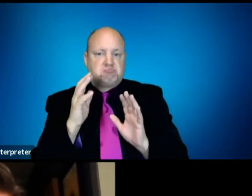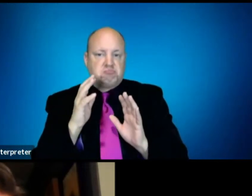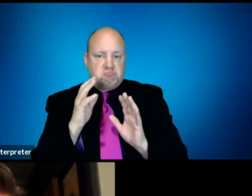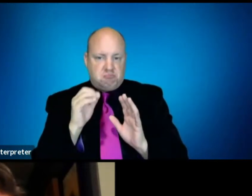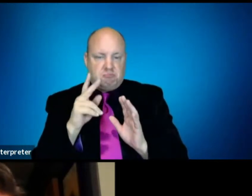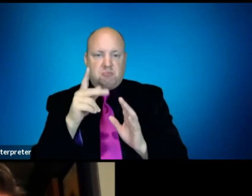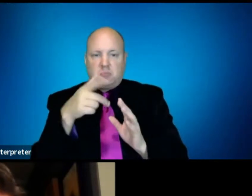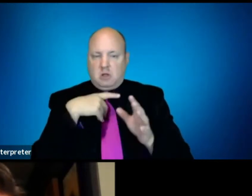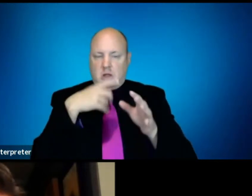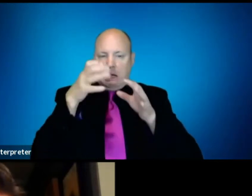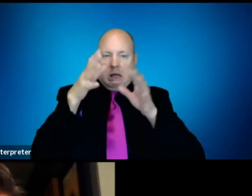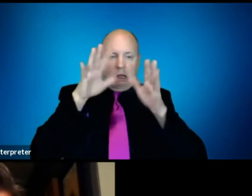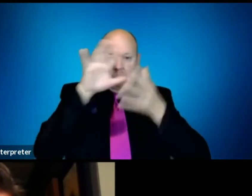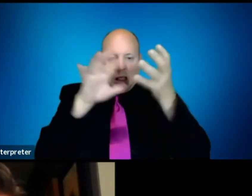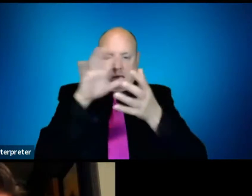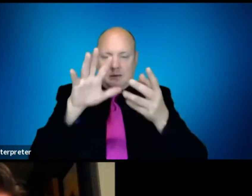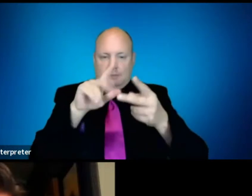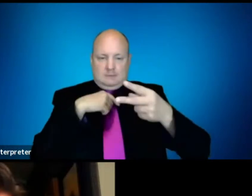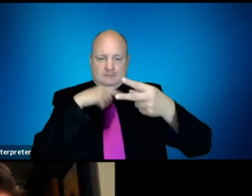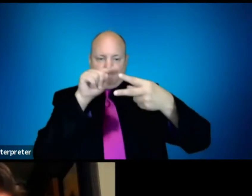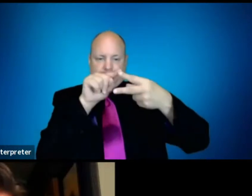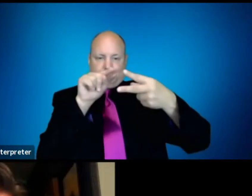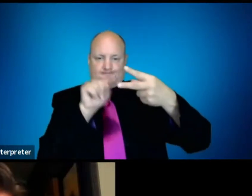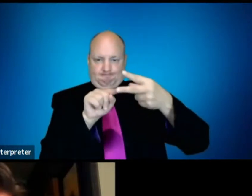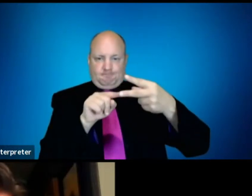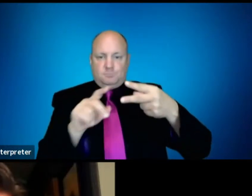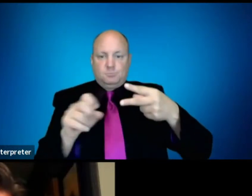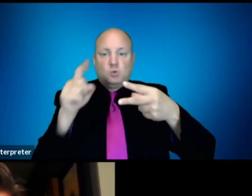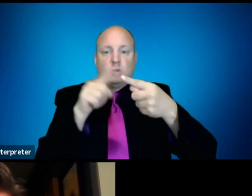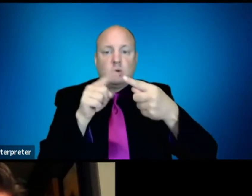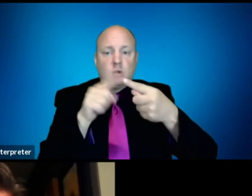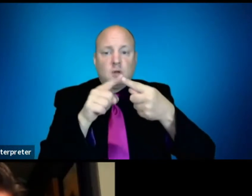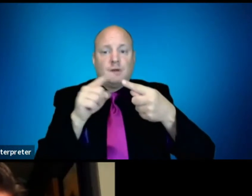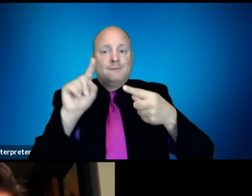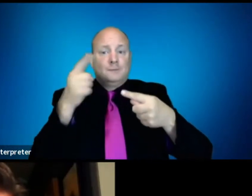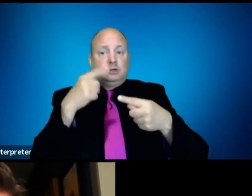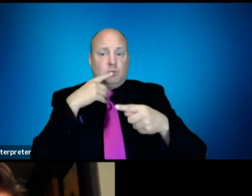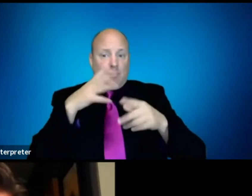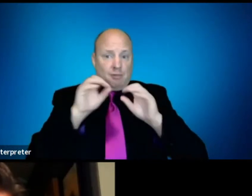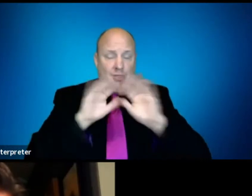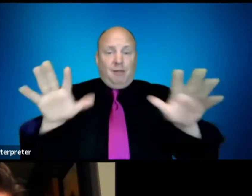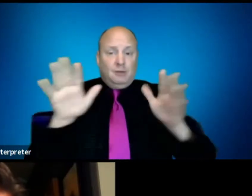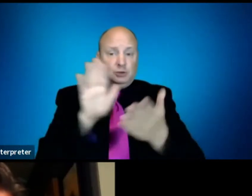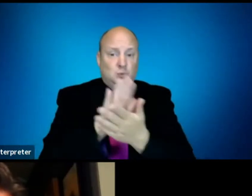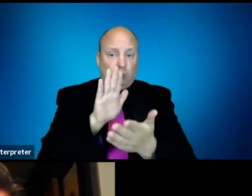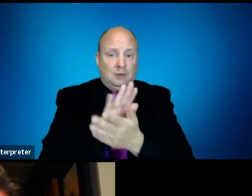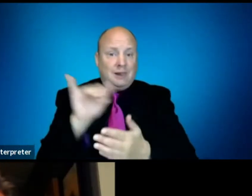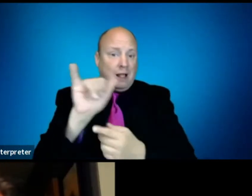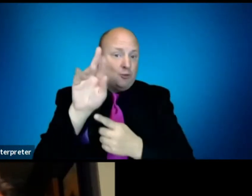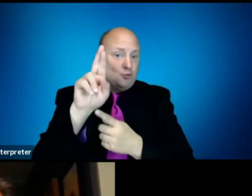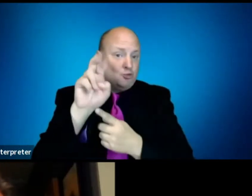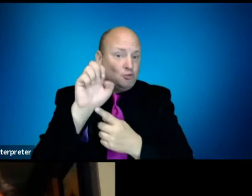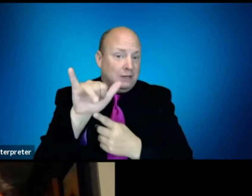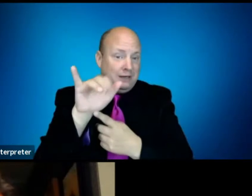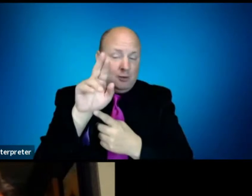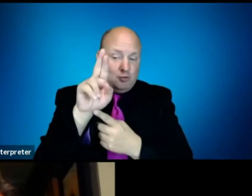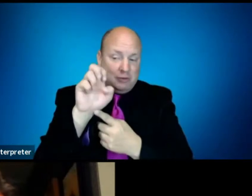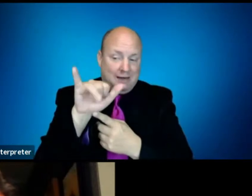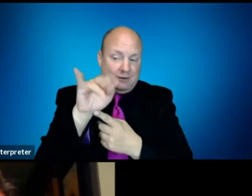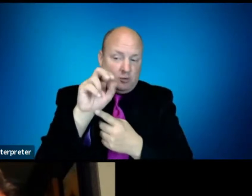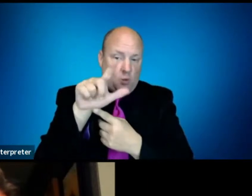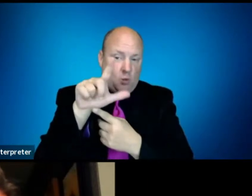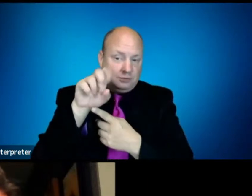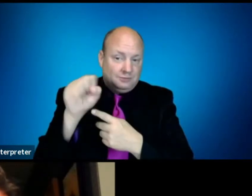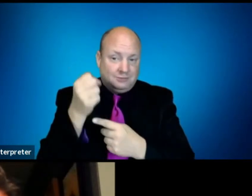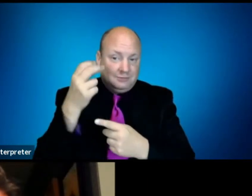see several schools dealing with outbreaks and subsequent quarantines. Reynolds High School is switching to full CDL for all students next week. Is